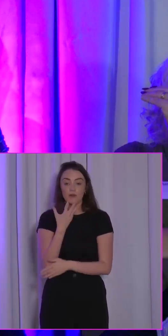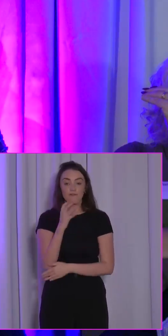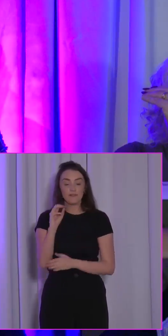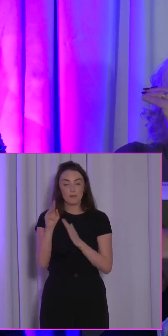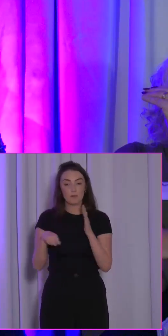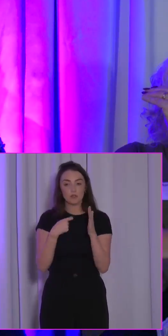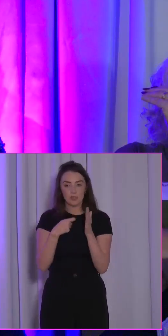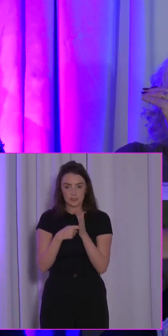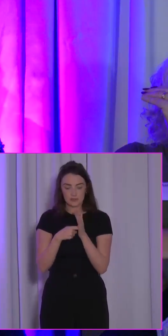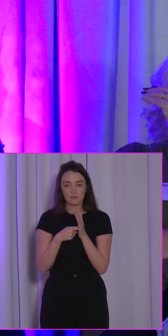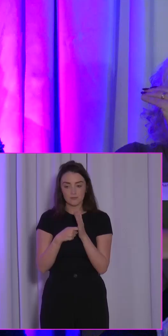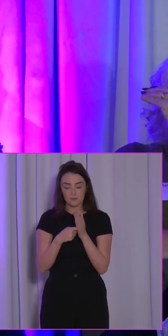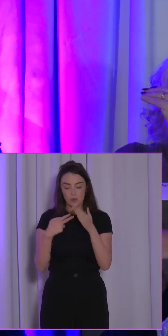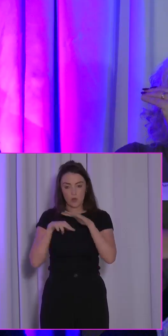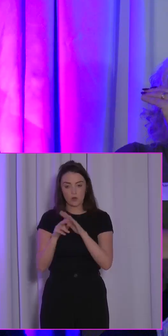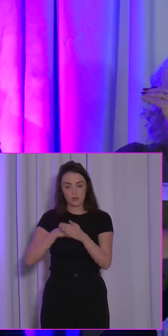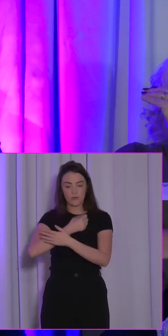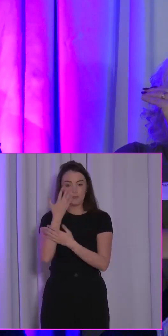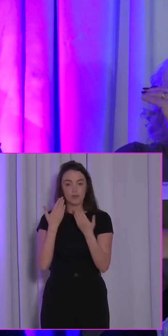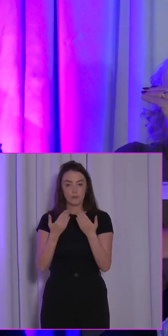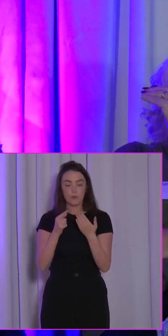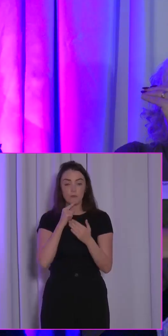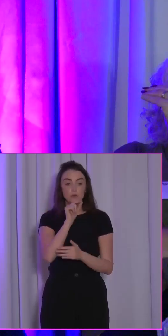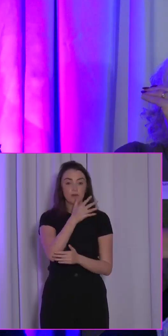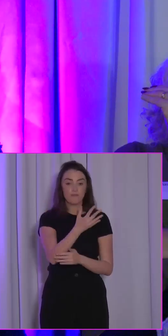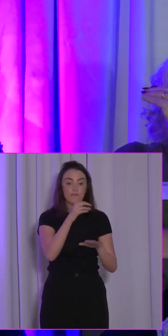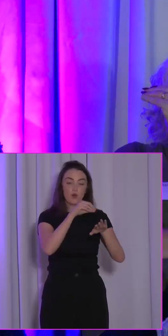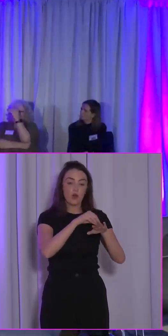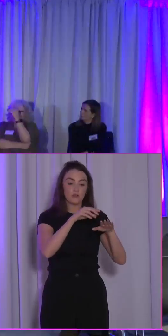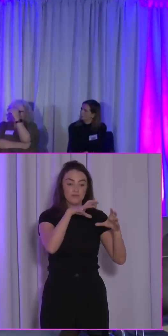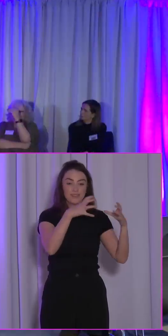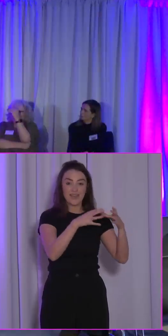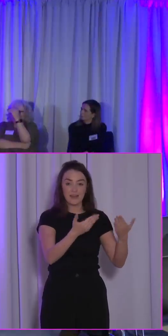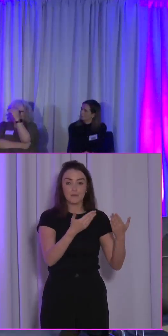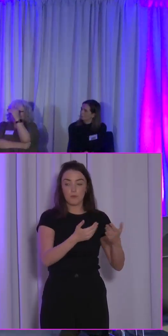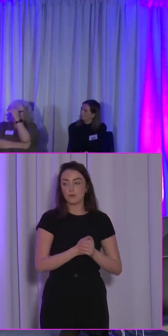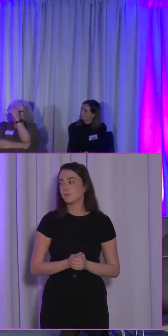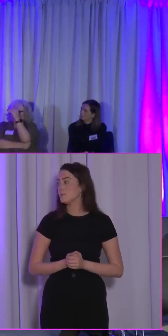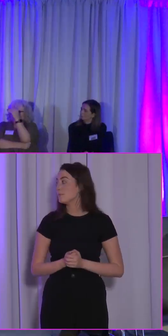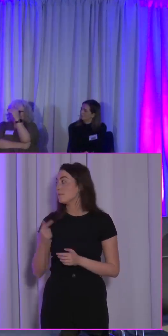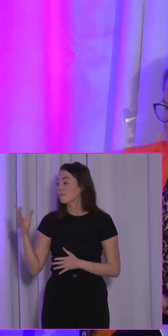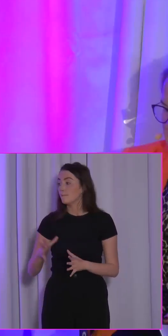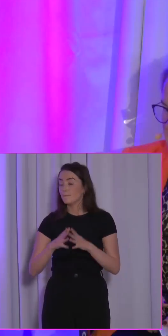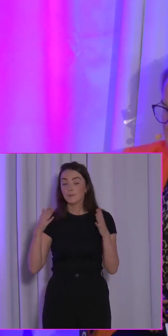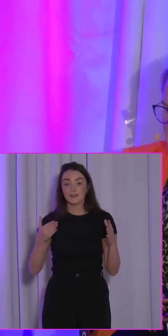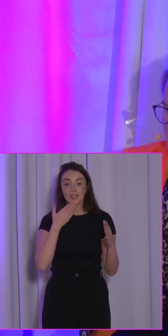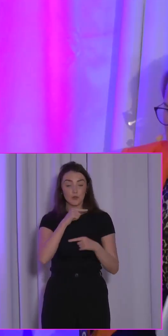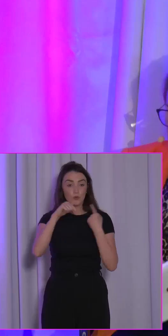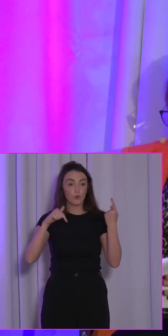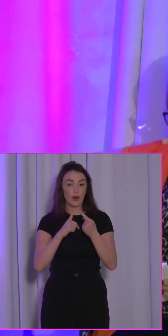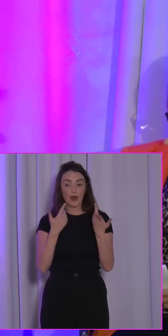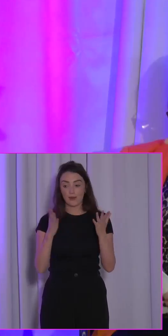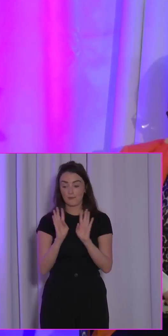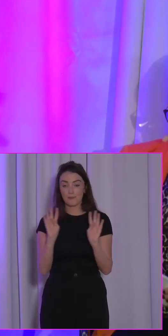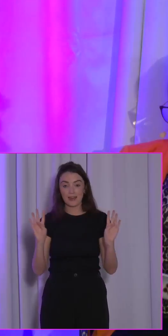are under development and 25 are on site across the country at the moment. Thank you so much, and a huge thank you to our panel, to